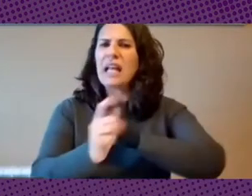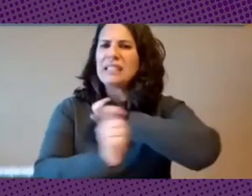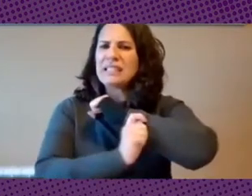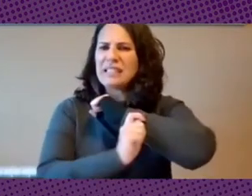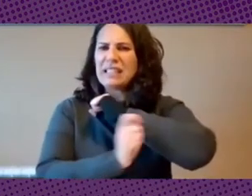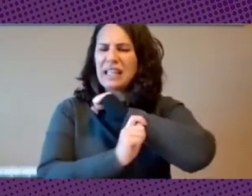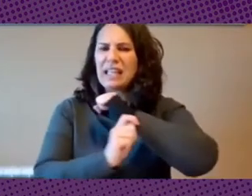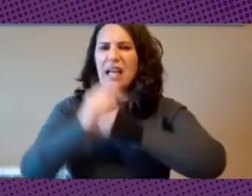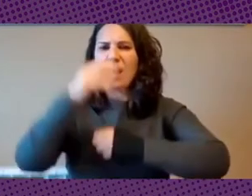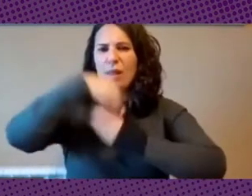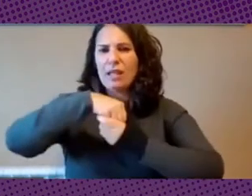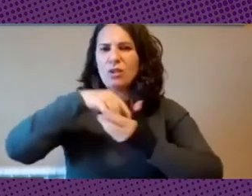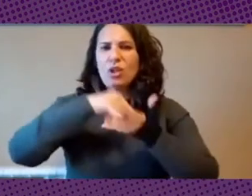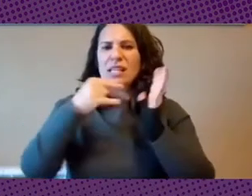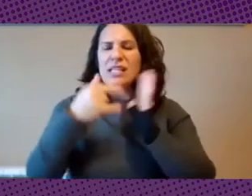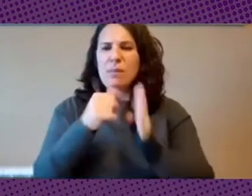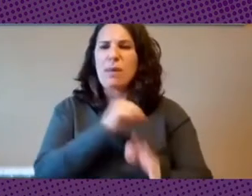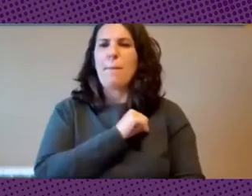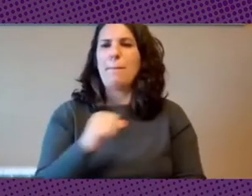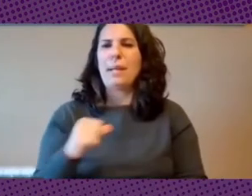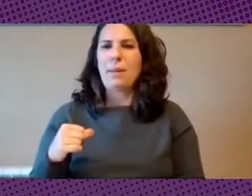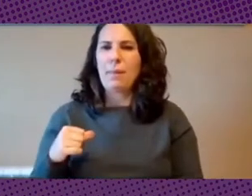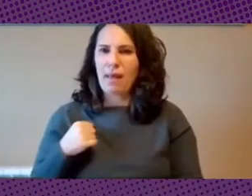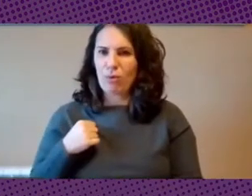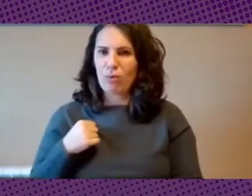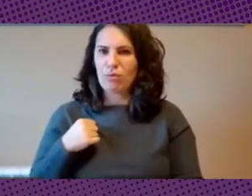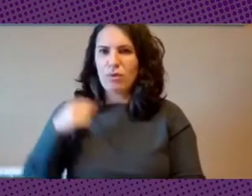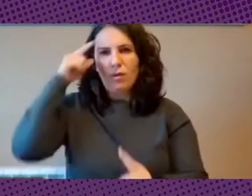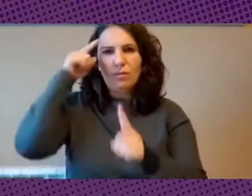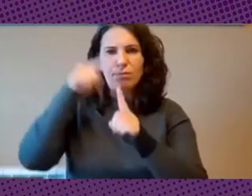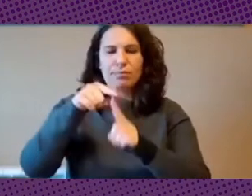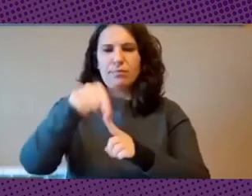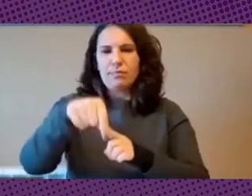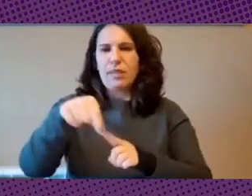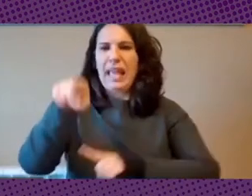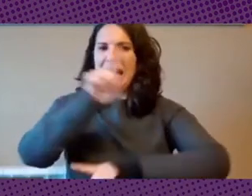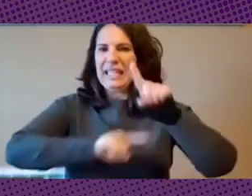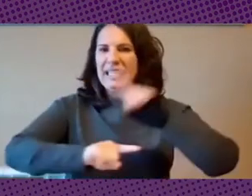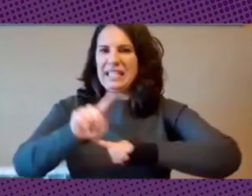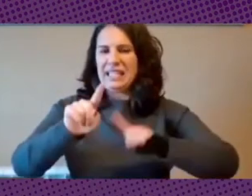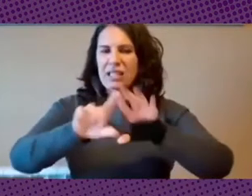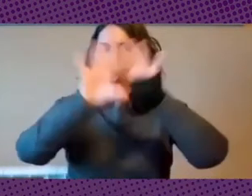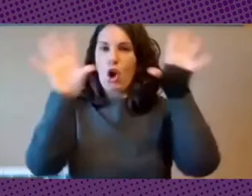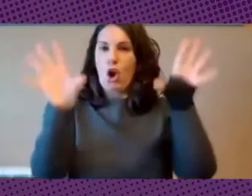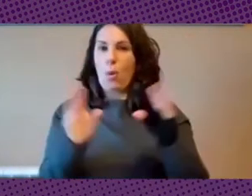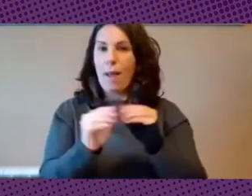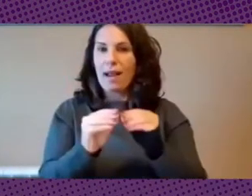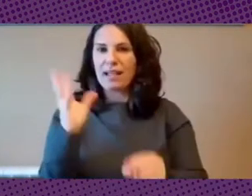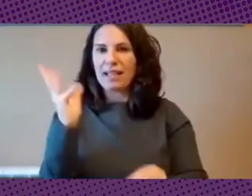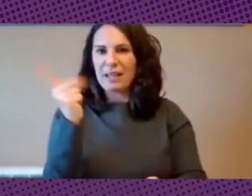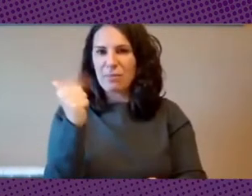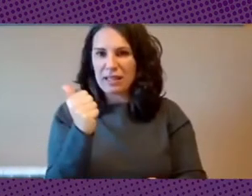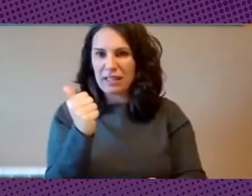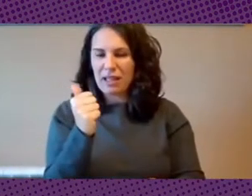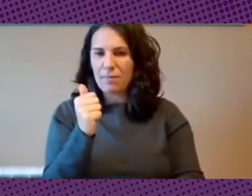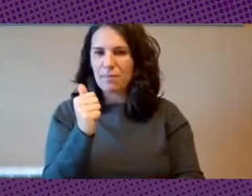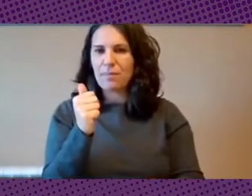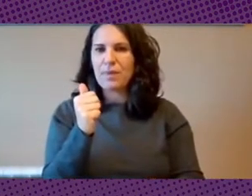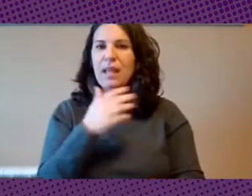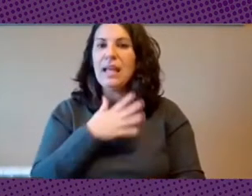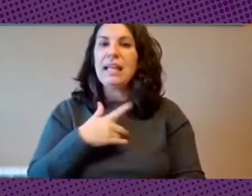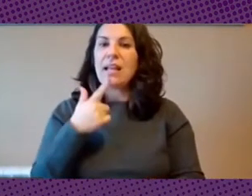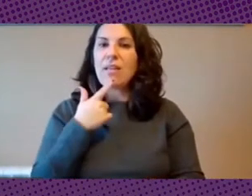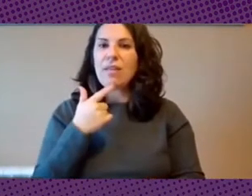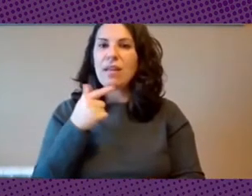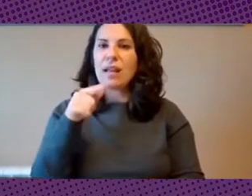growing climate crisis is making sure that they are risk proofing their balance sheets by making the state pay for